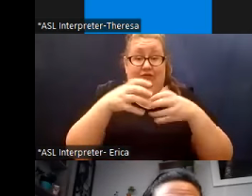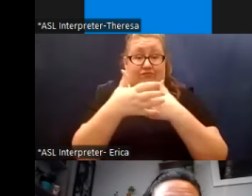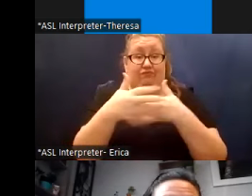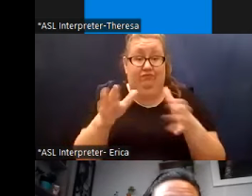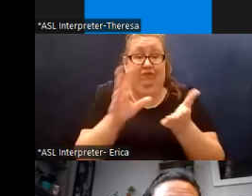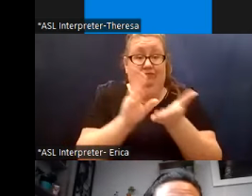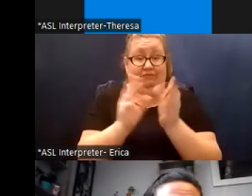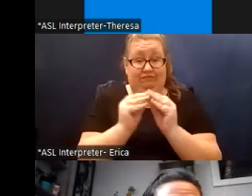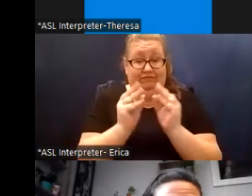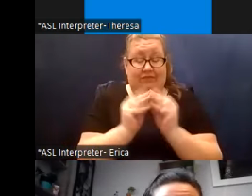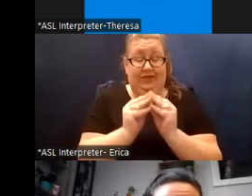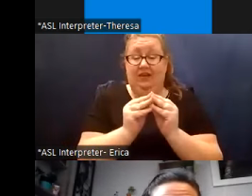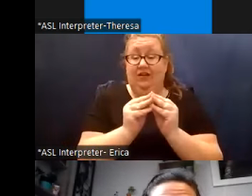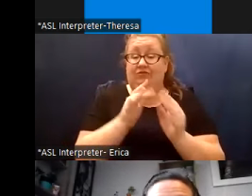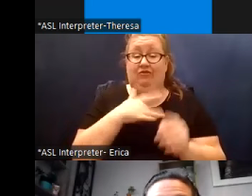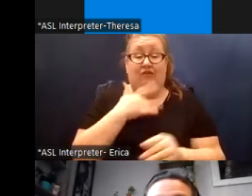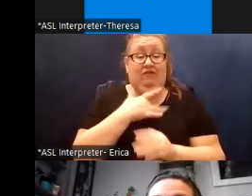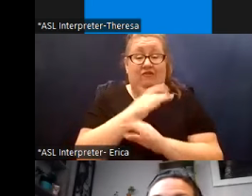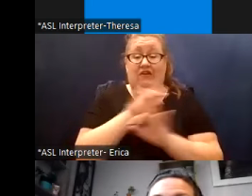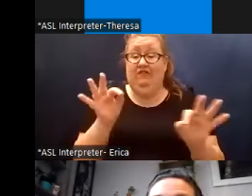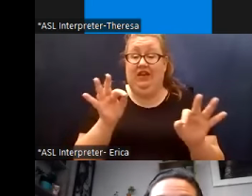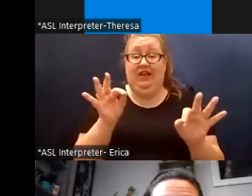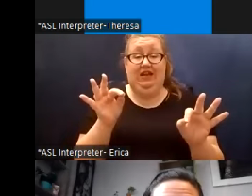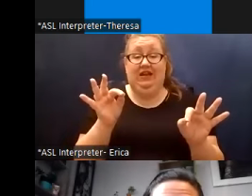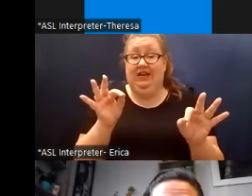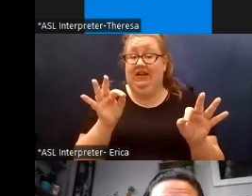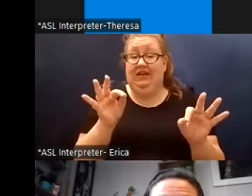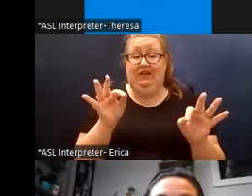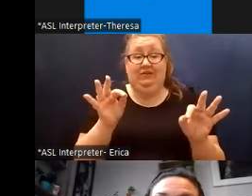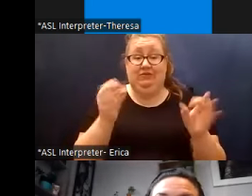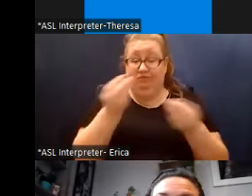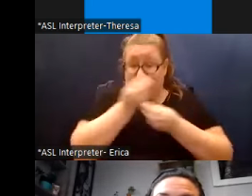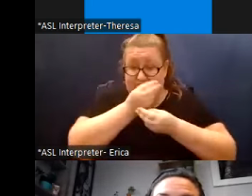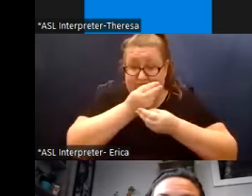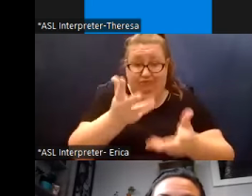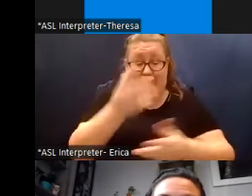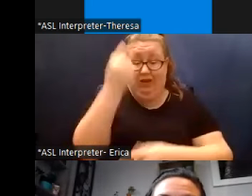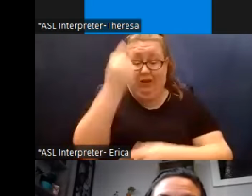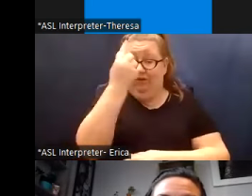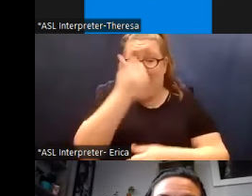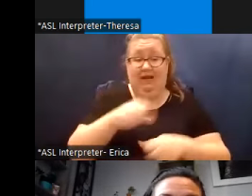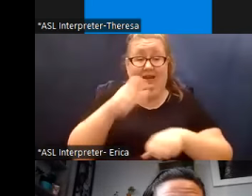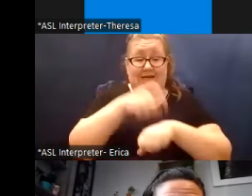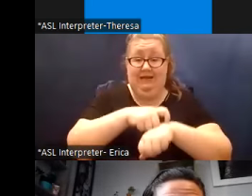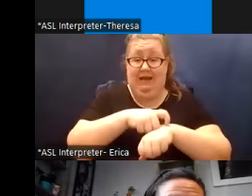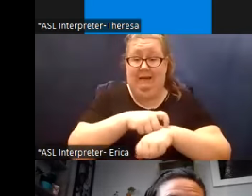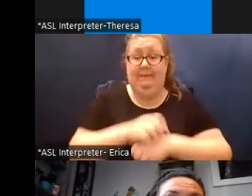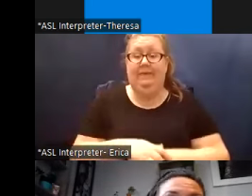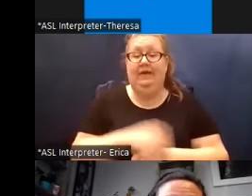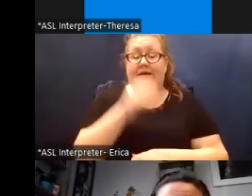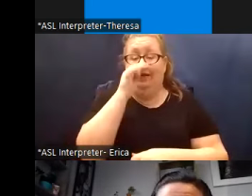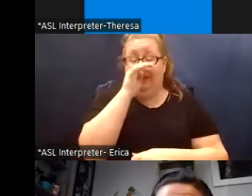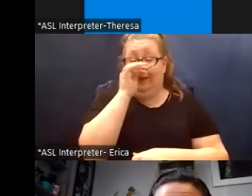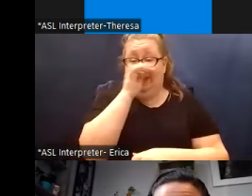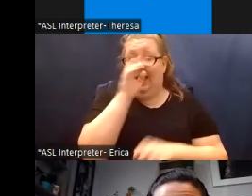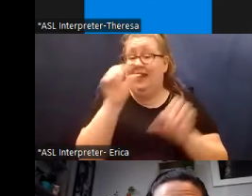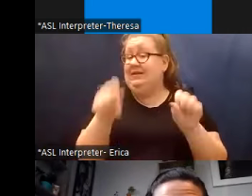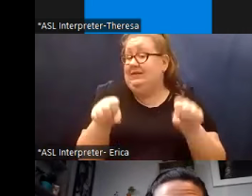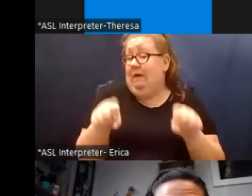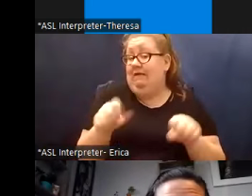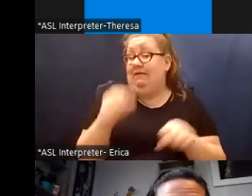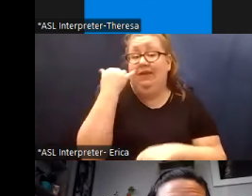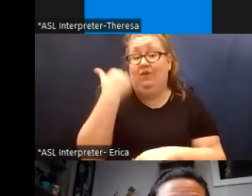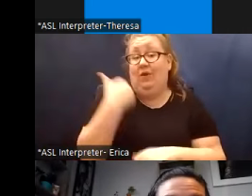in with thoughts that you have at any point in time. And it's possible that if you have a